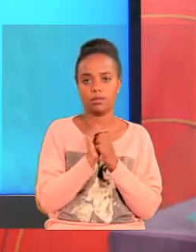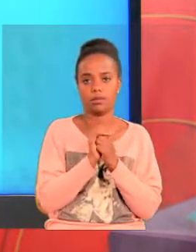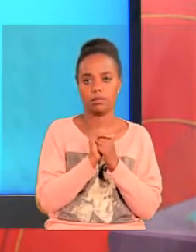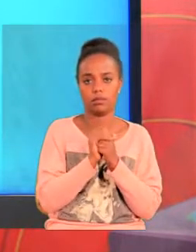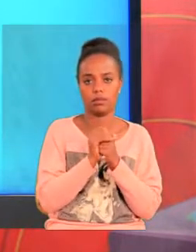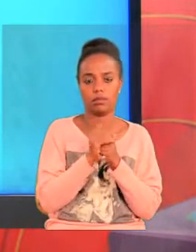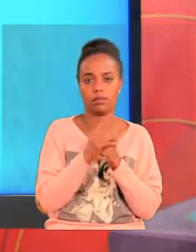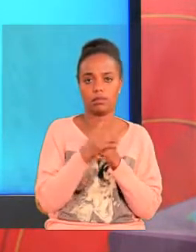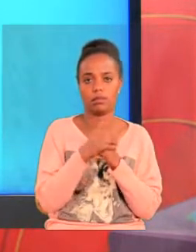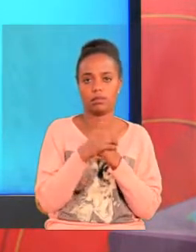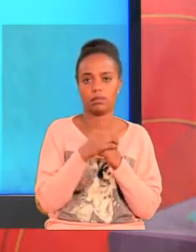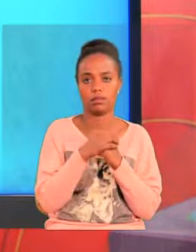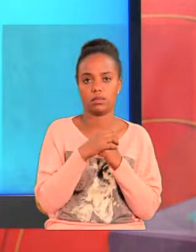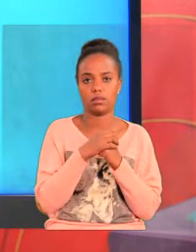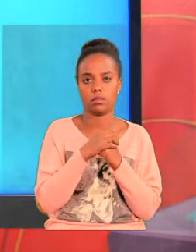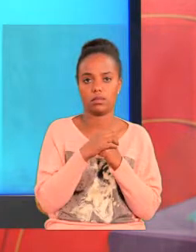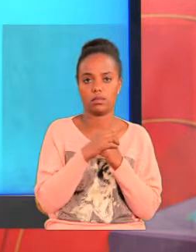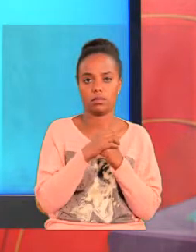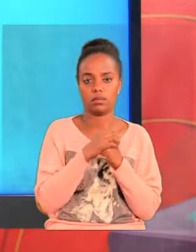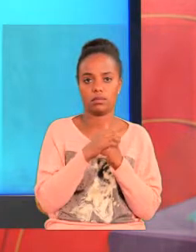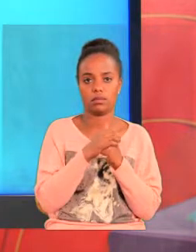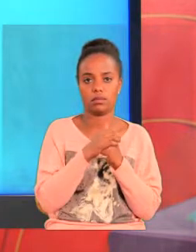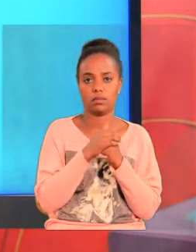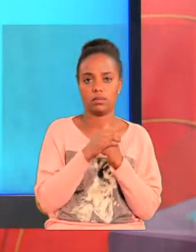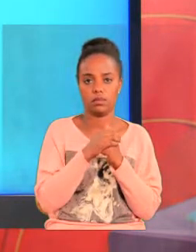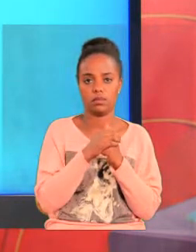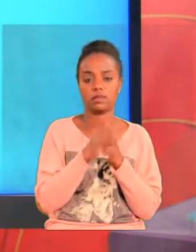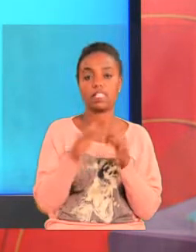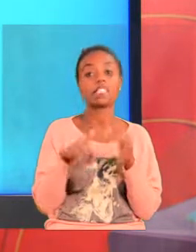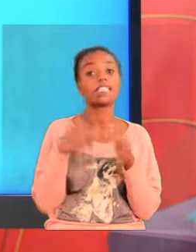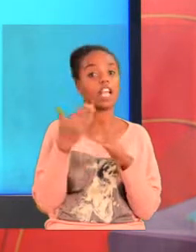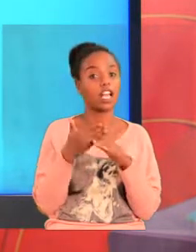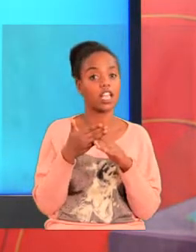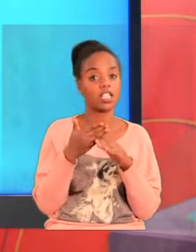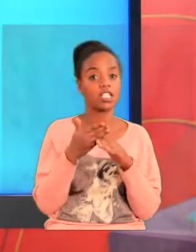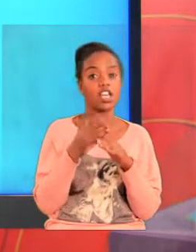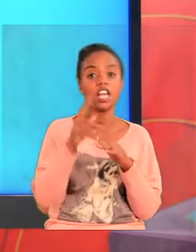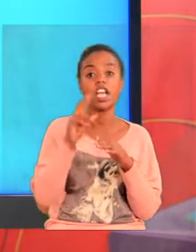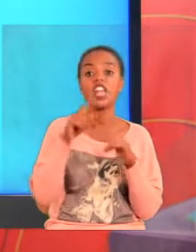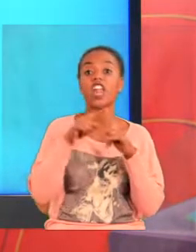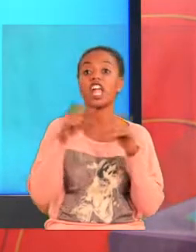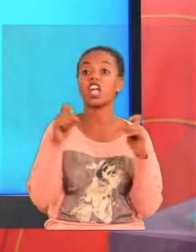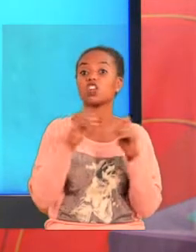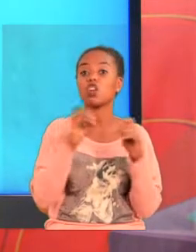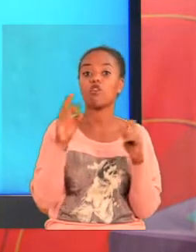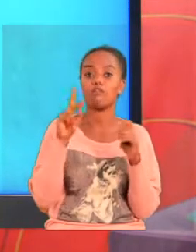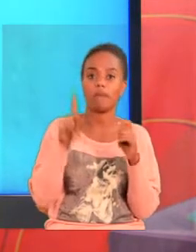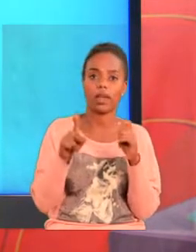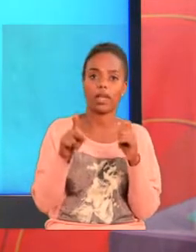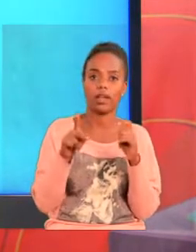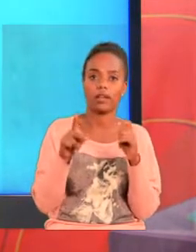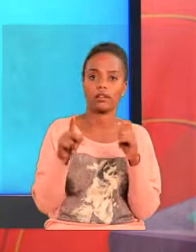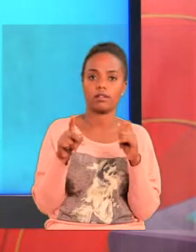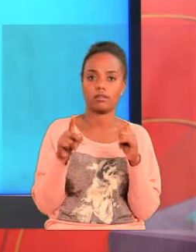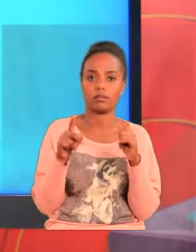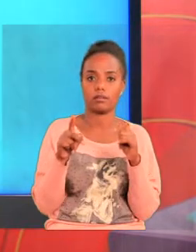It's a premise. Okay. Now, second, negation of P.